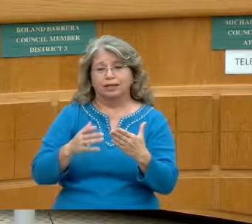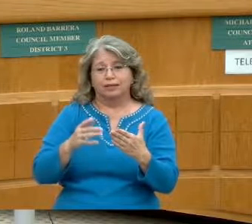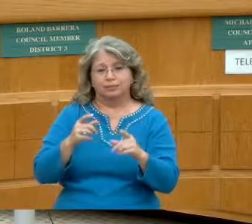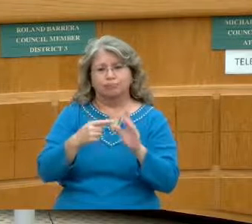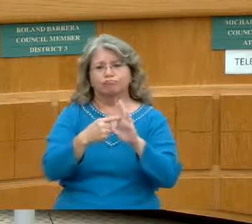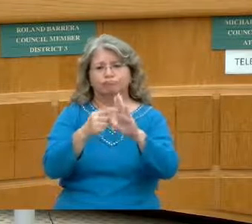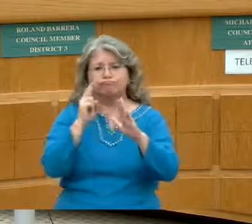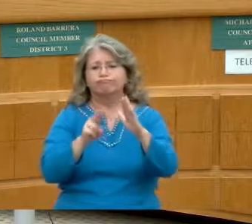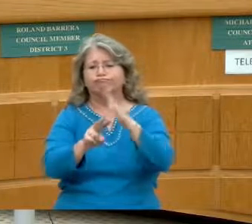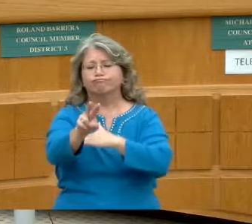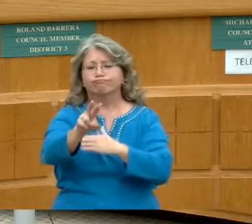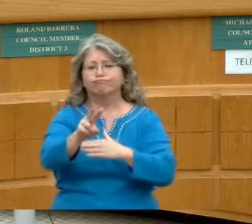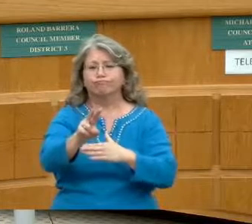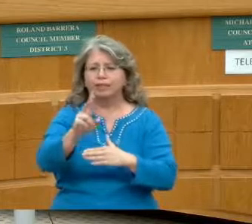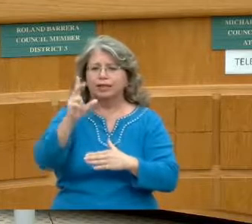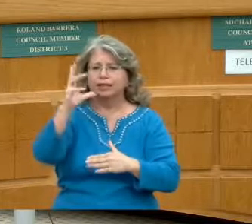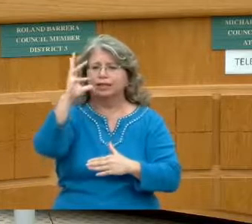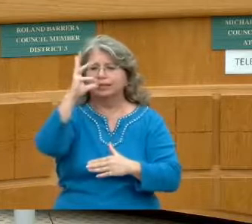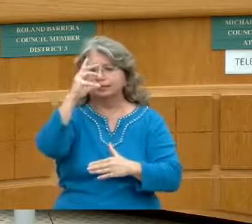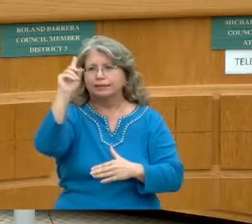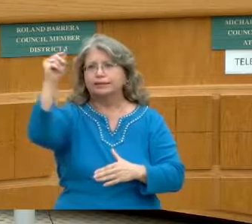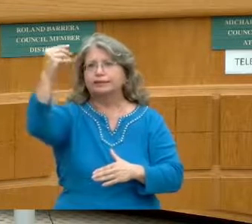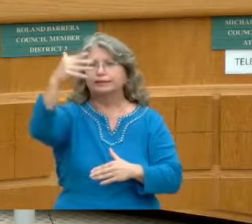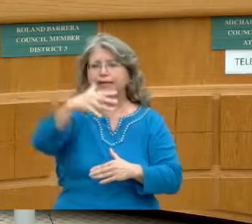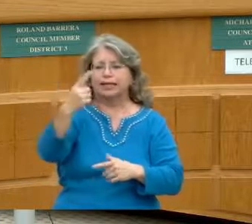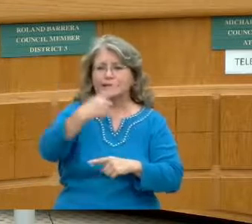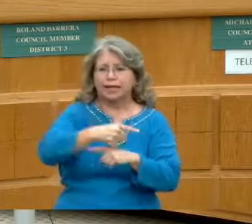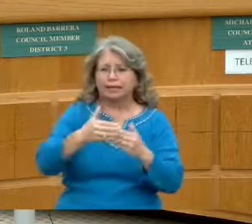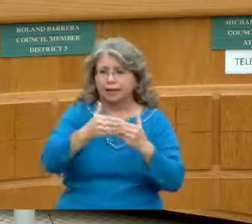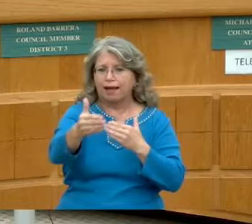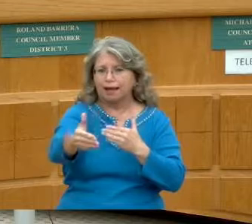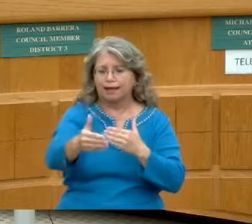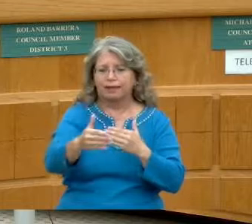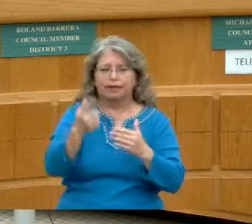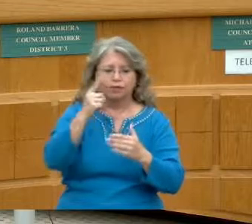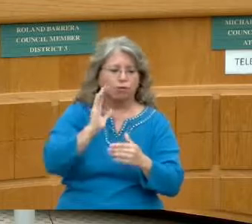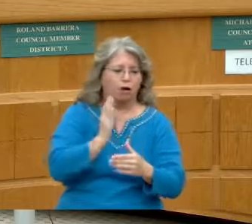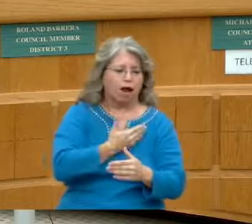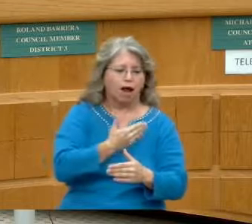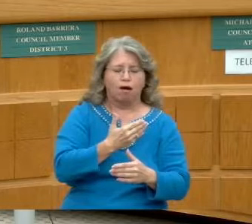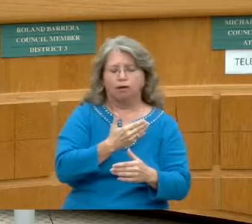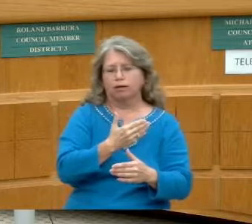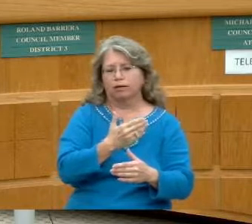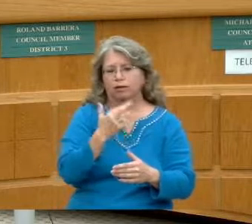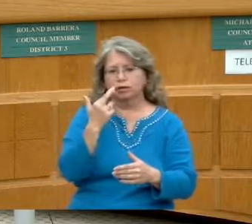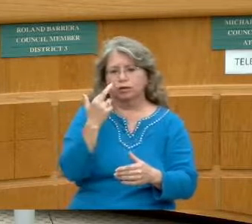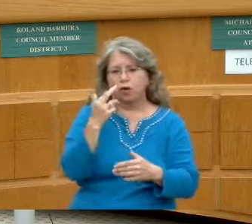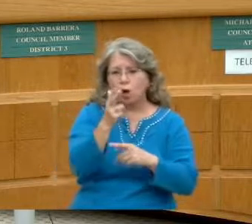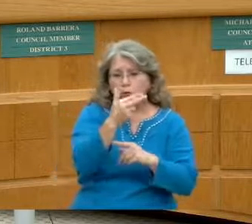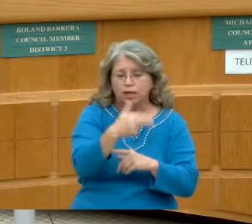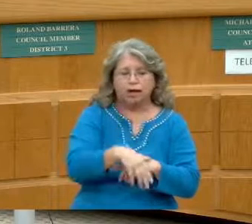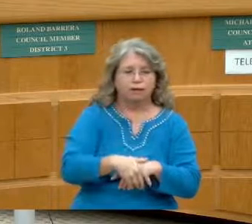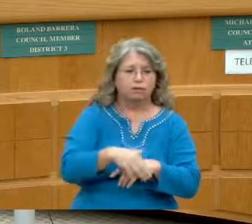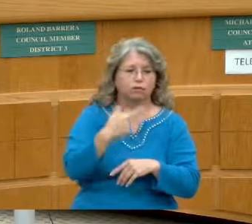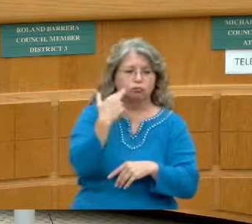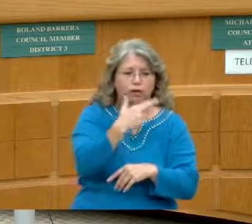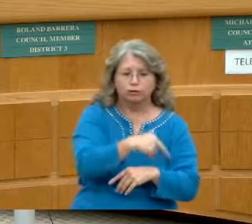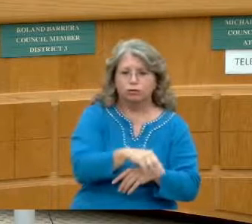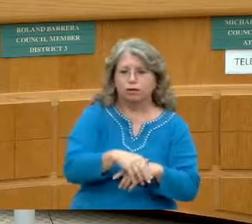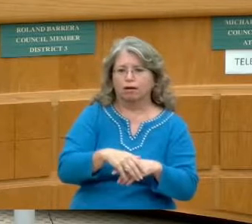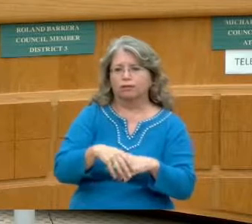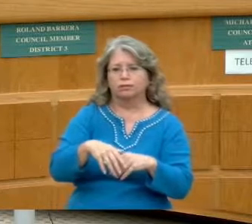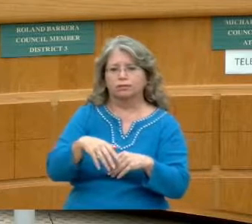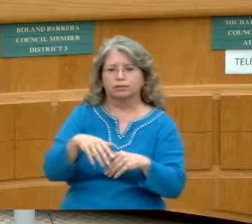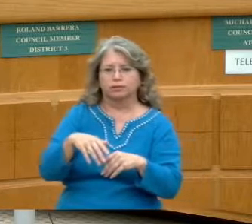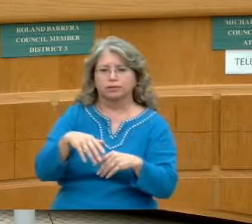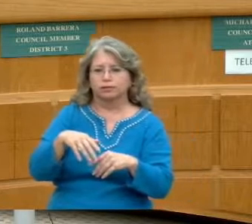for our restaurants, our hotels, our retail shops, in fact, all of the hospitality industry. I went out multiple times